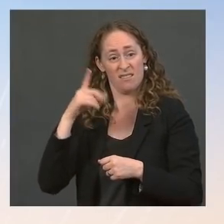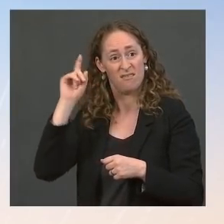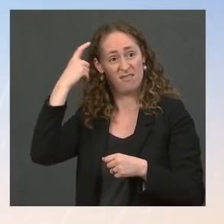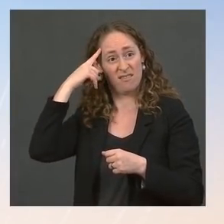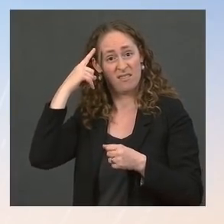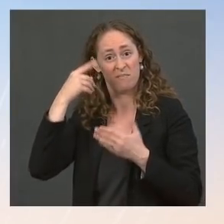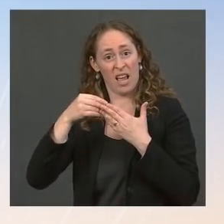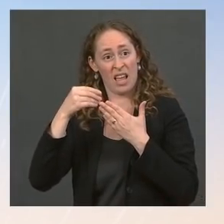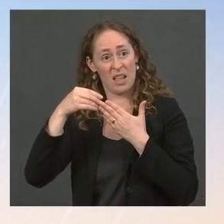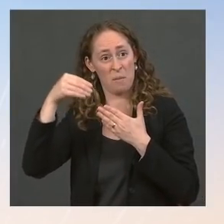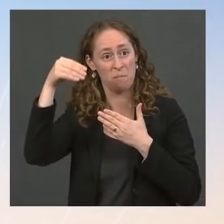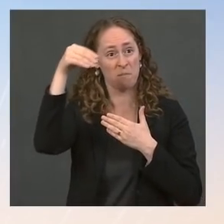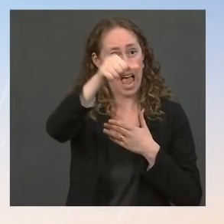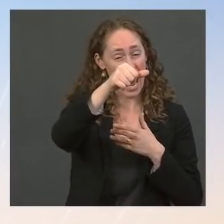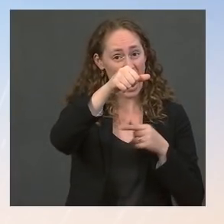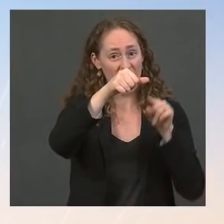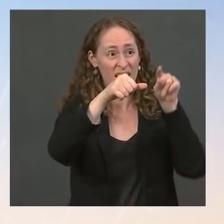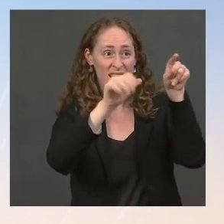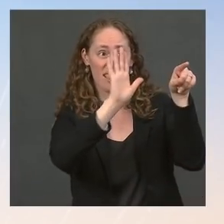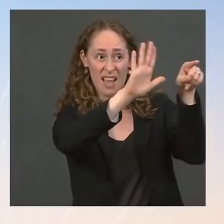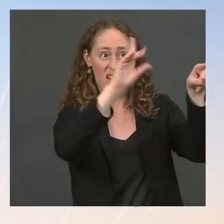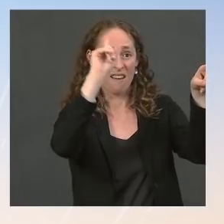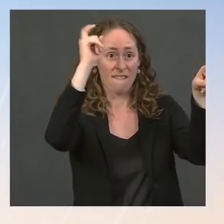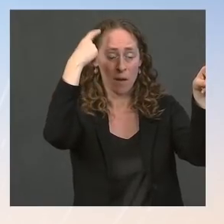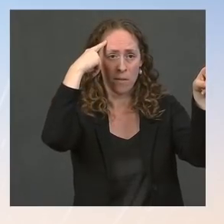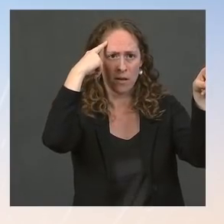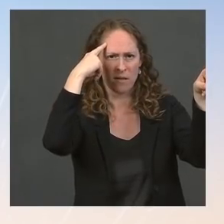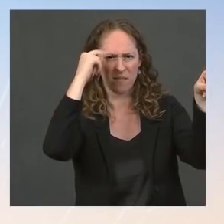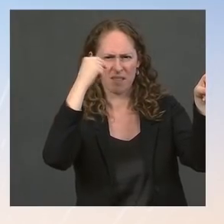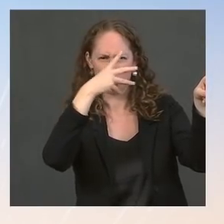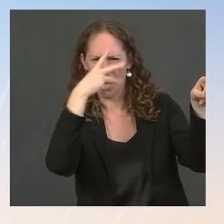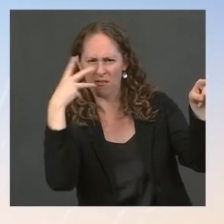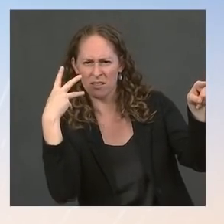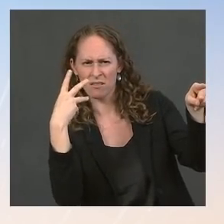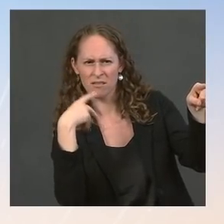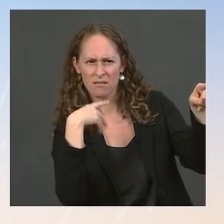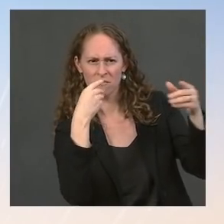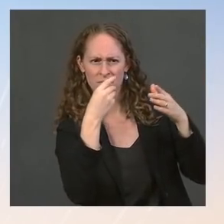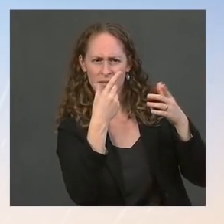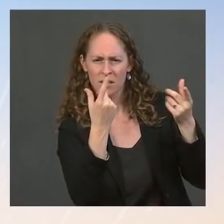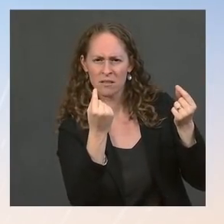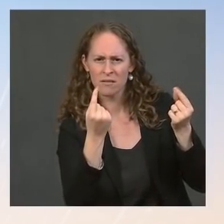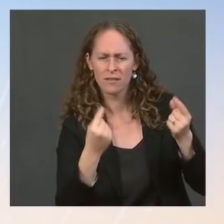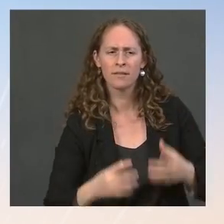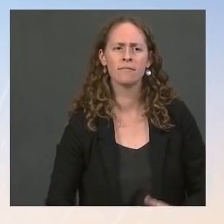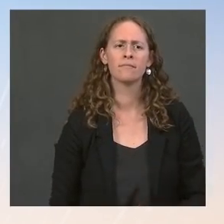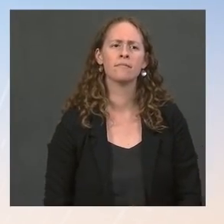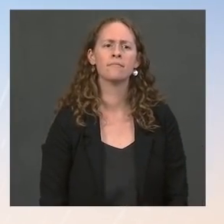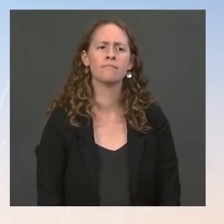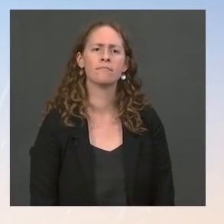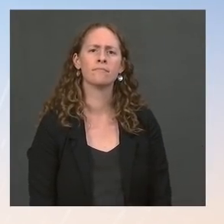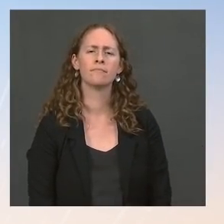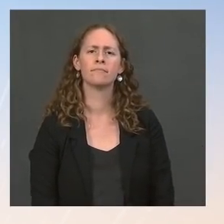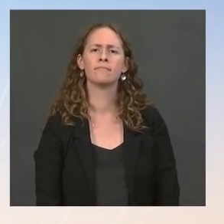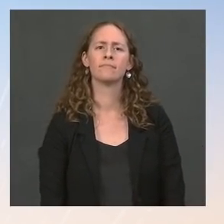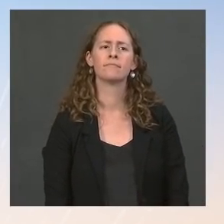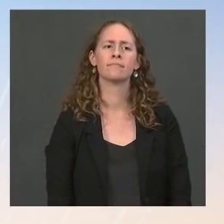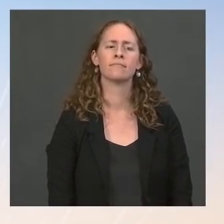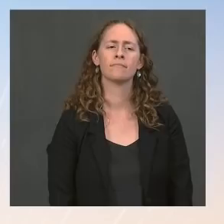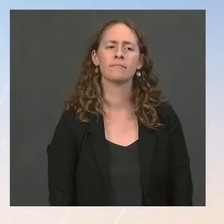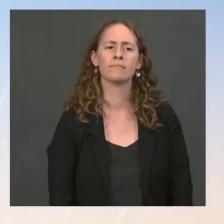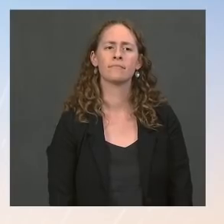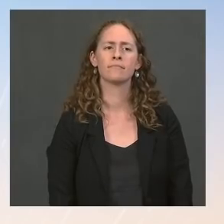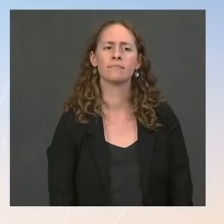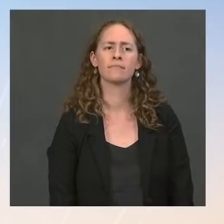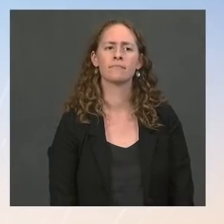clear that up. Is that true? So first the PM, and then did the U.S. government pay the government? Well, on the second piece, that is not